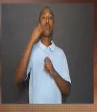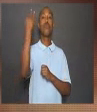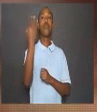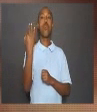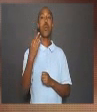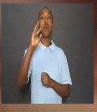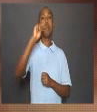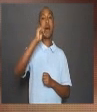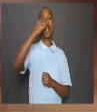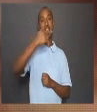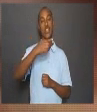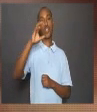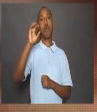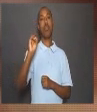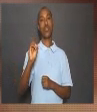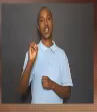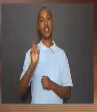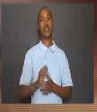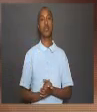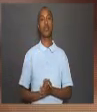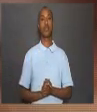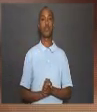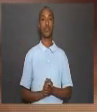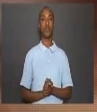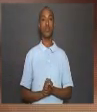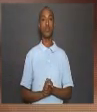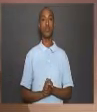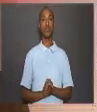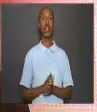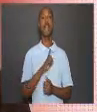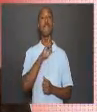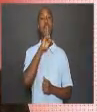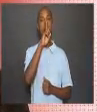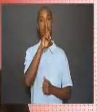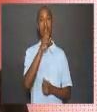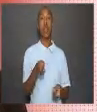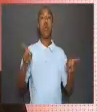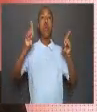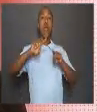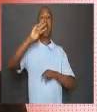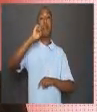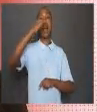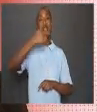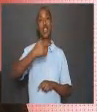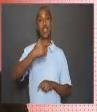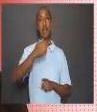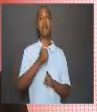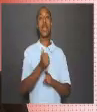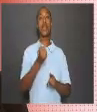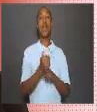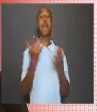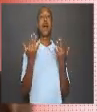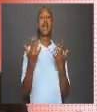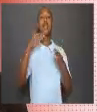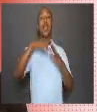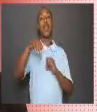form magnesium oxide. In fact, when magnesium metal